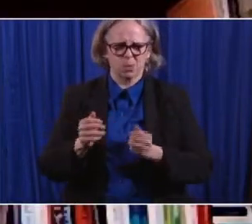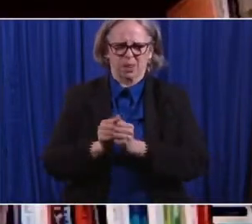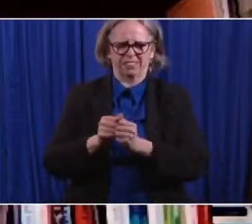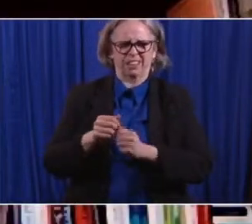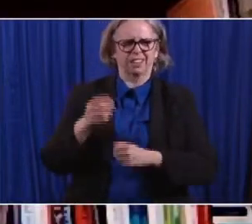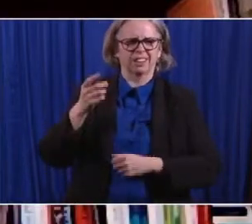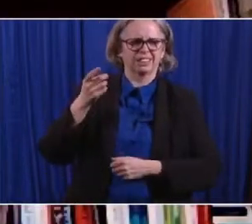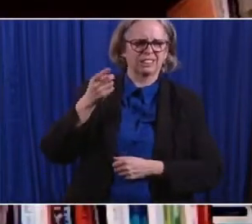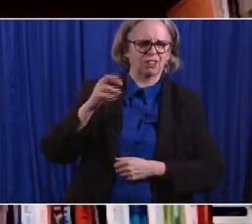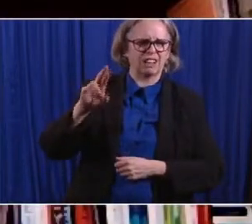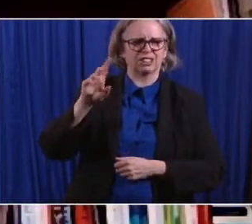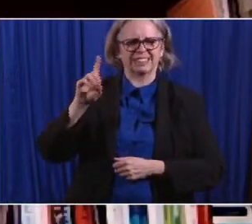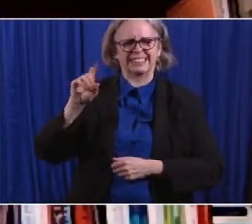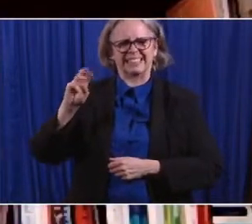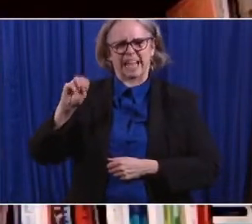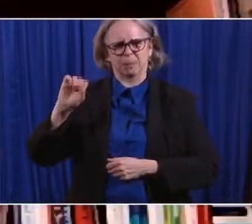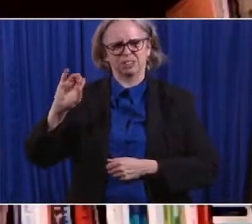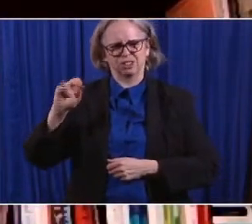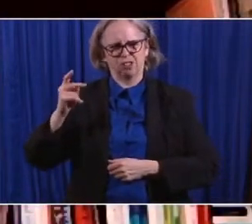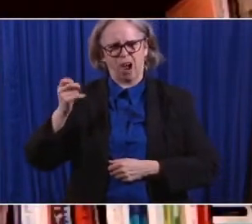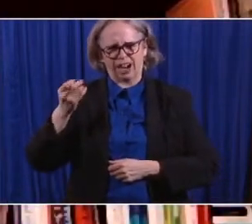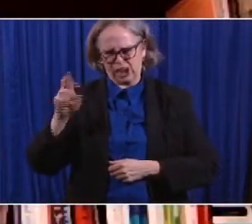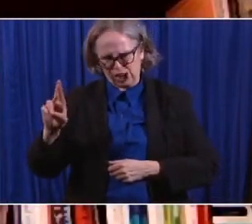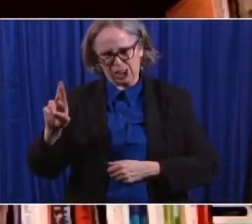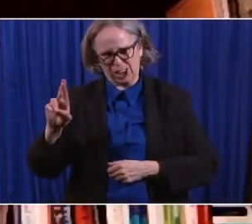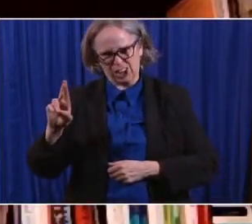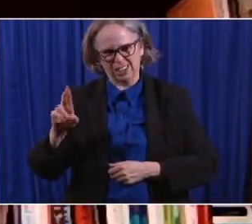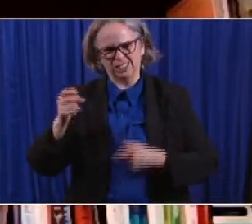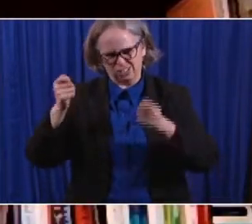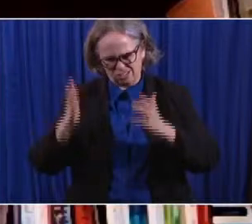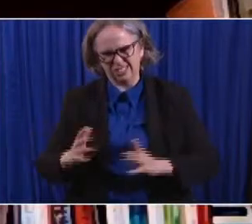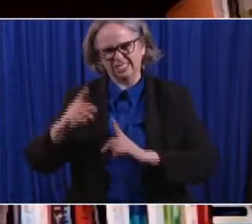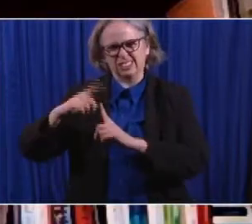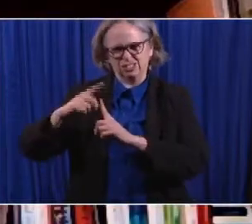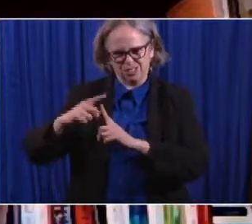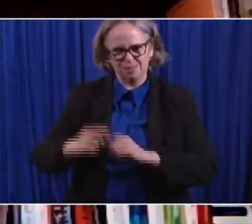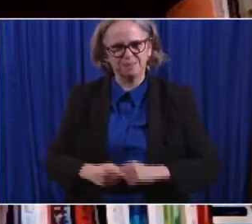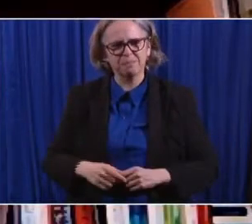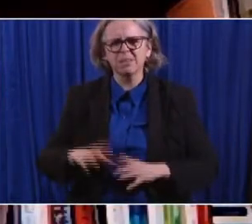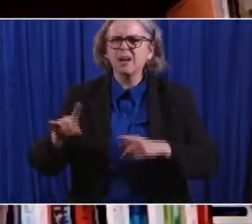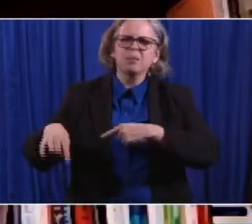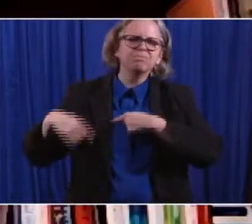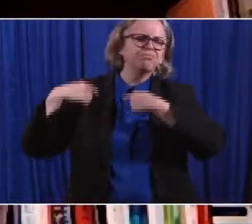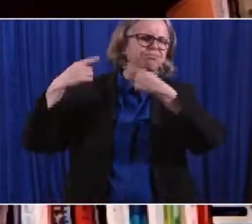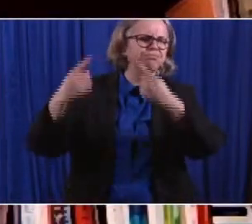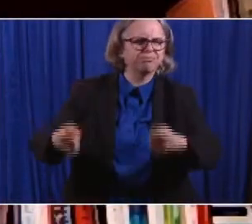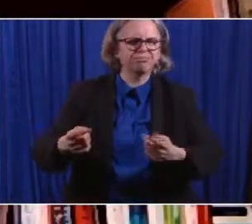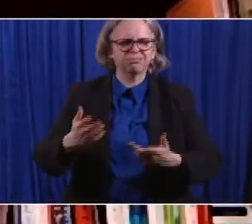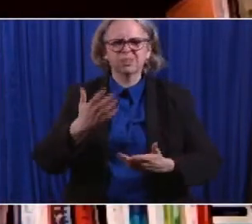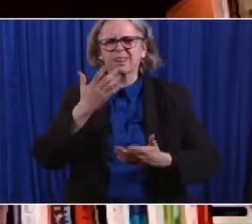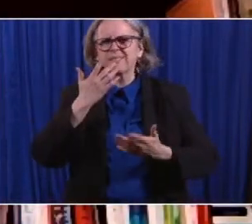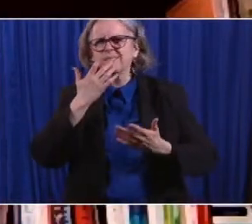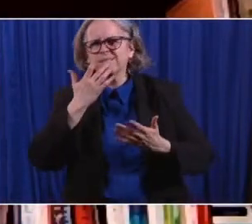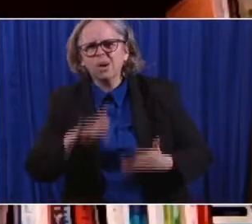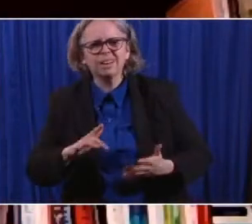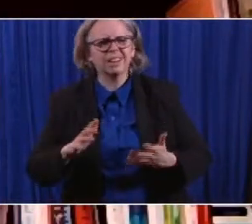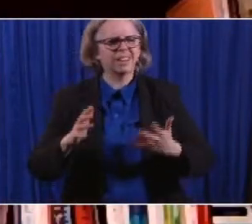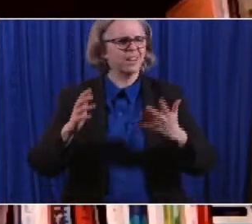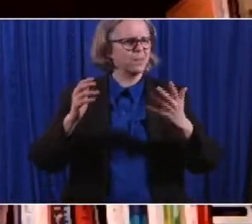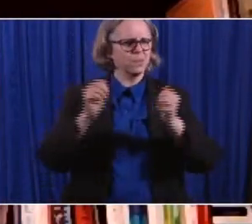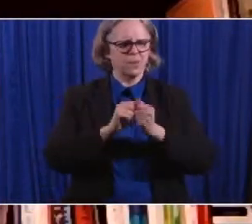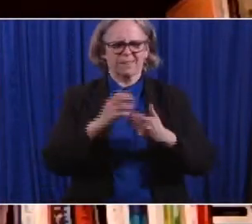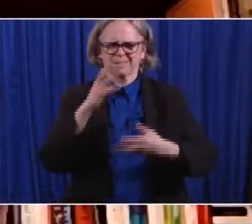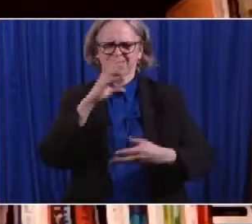cabinet, and I'm grateful to have been given the opportunity to lead such a talented and committed team at ODJFS. They